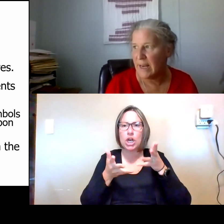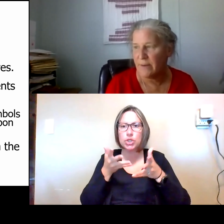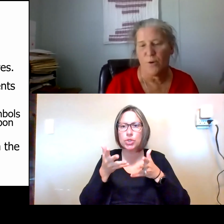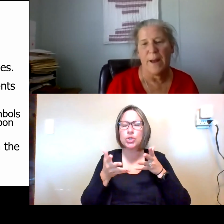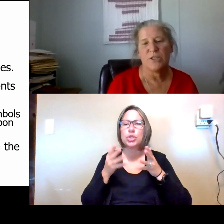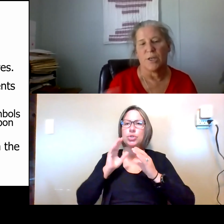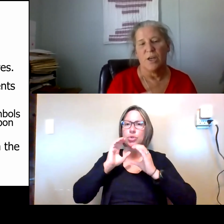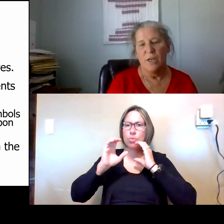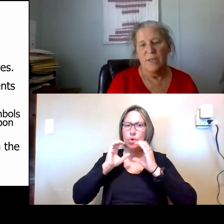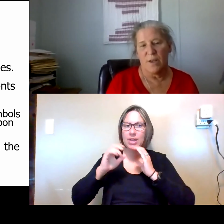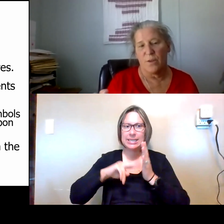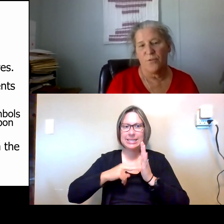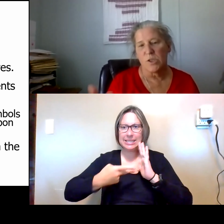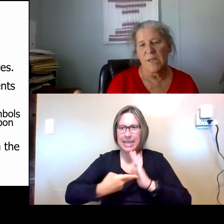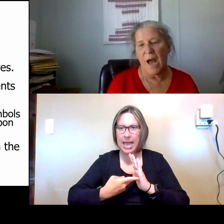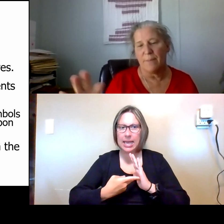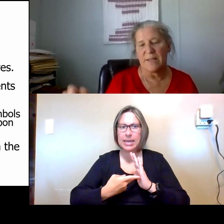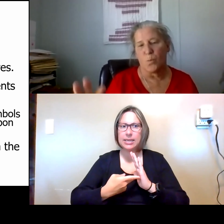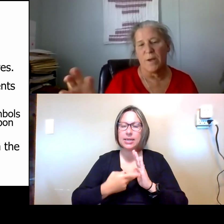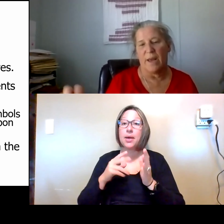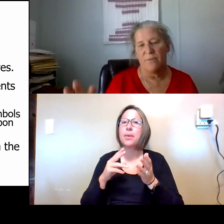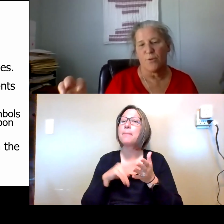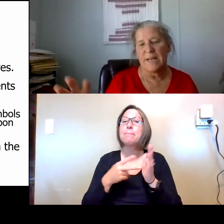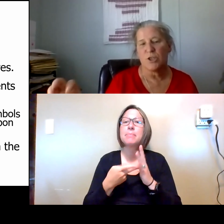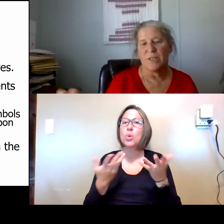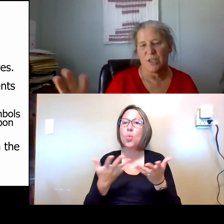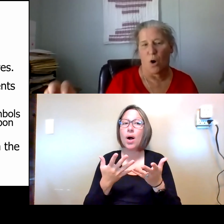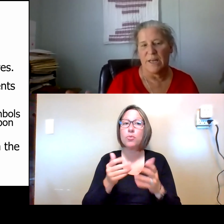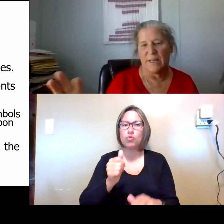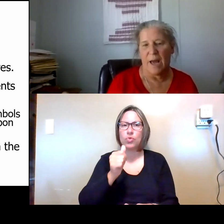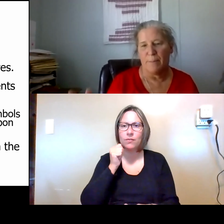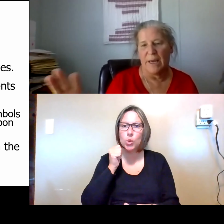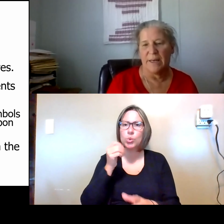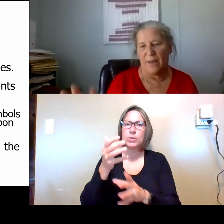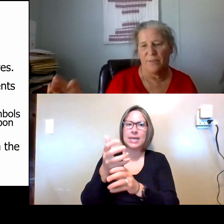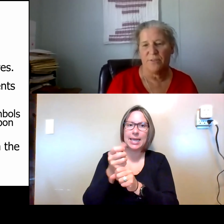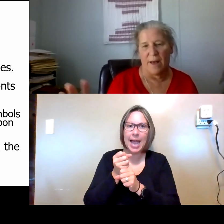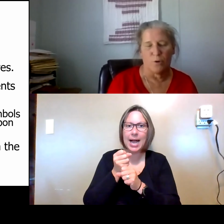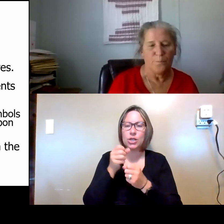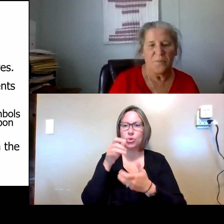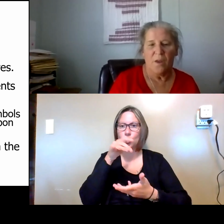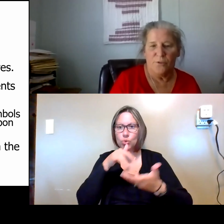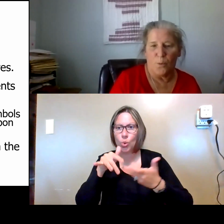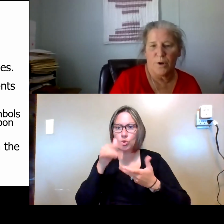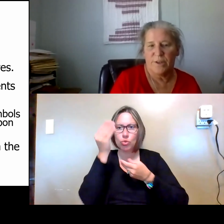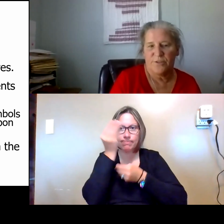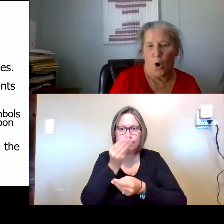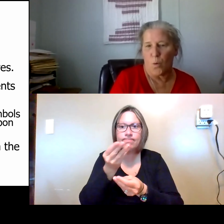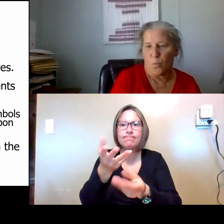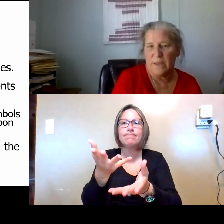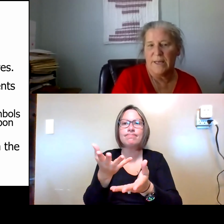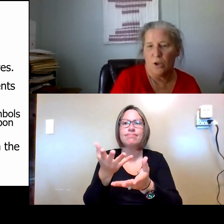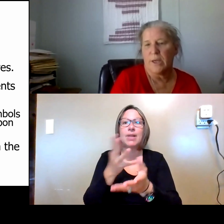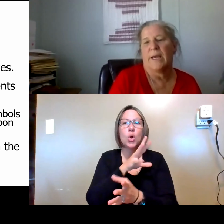and information. So the first time, that's when information is starting to come in at this level. So we're going to